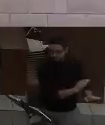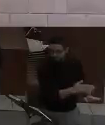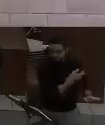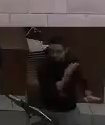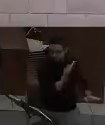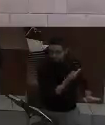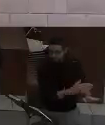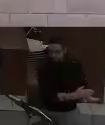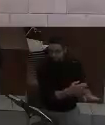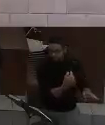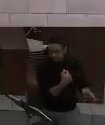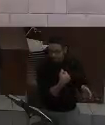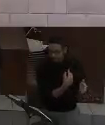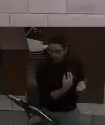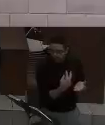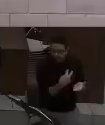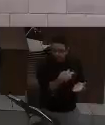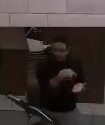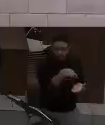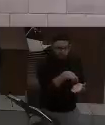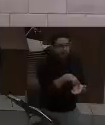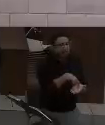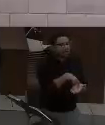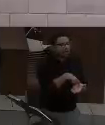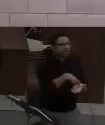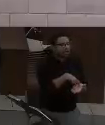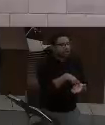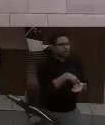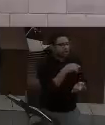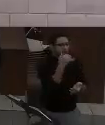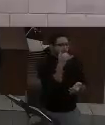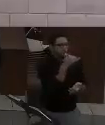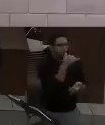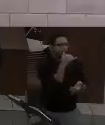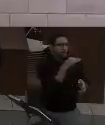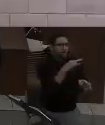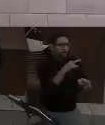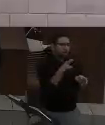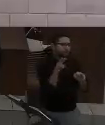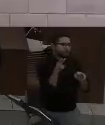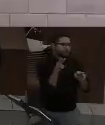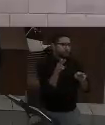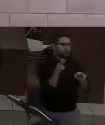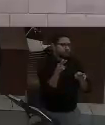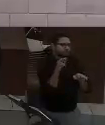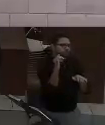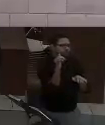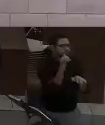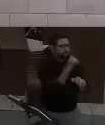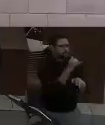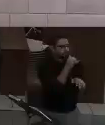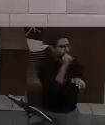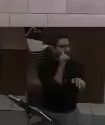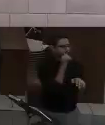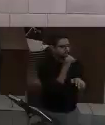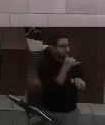above. And I stand in awe of you.